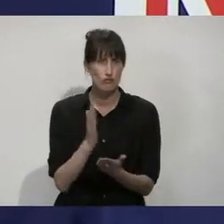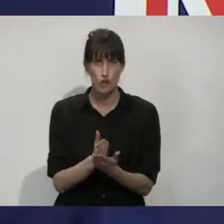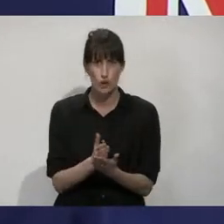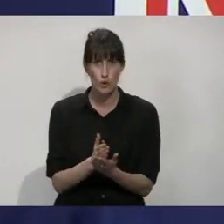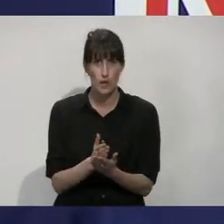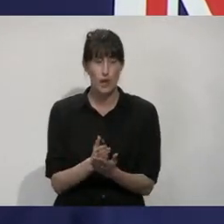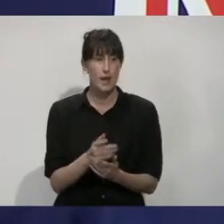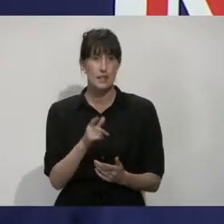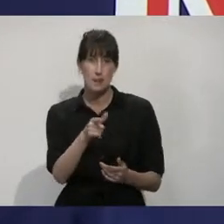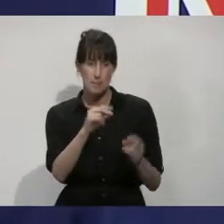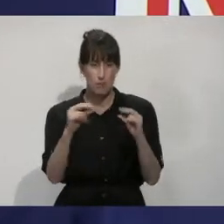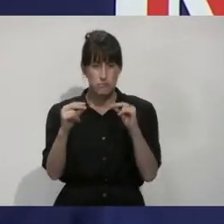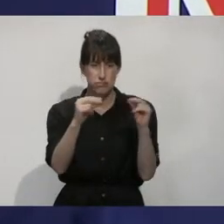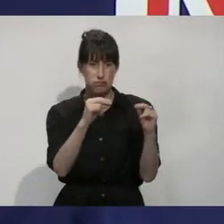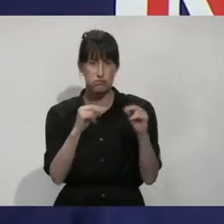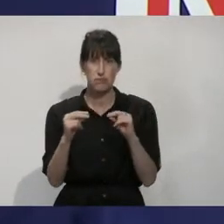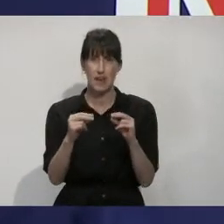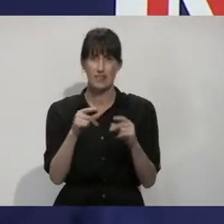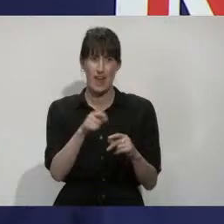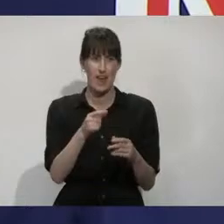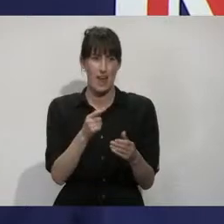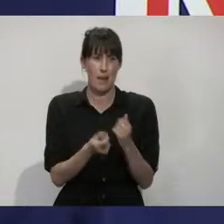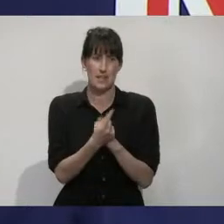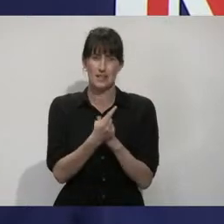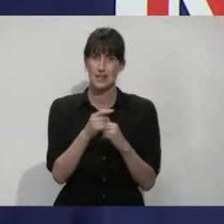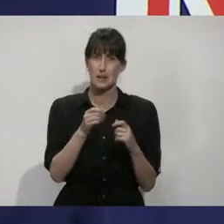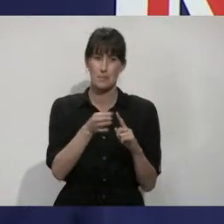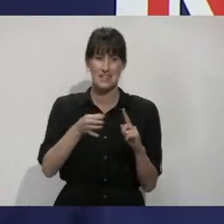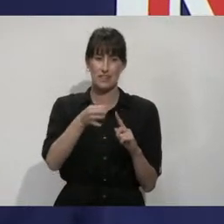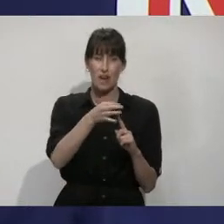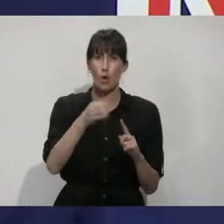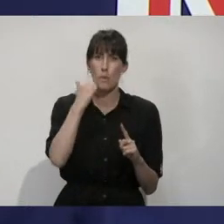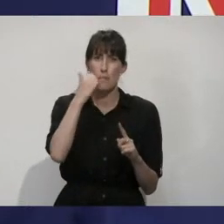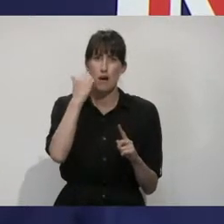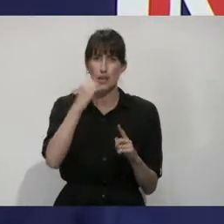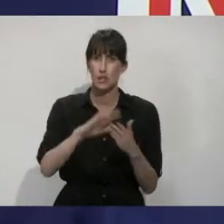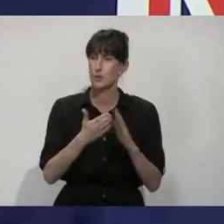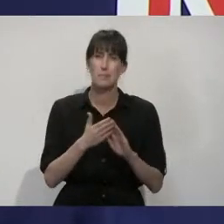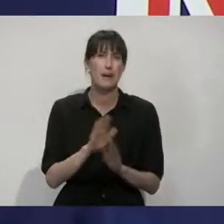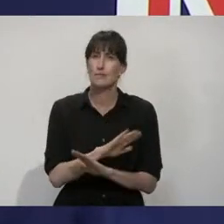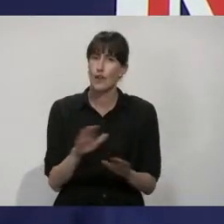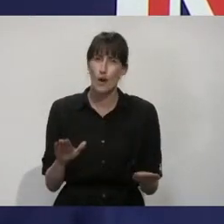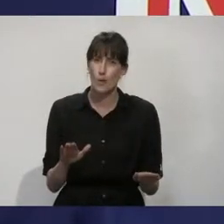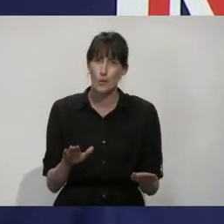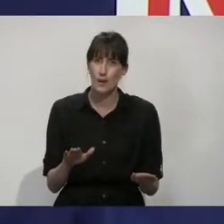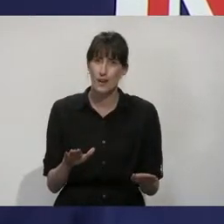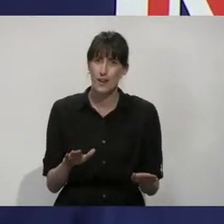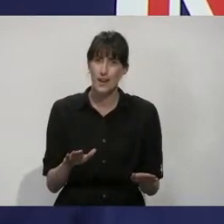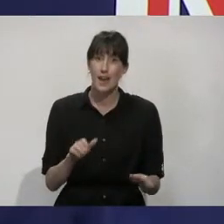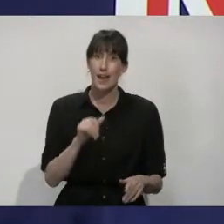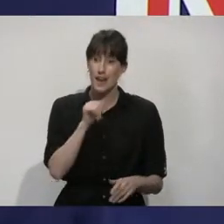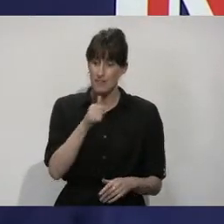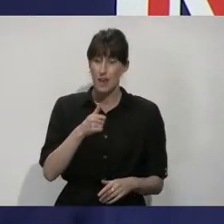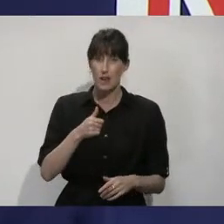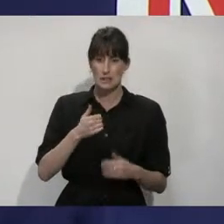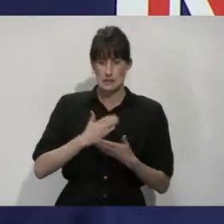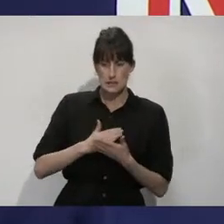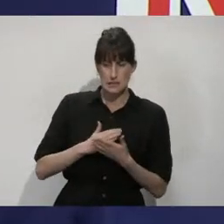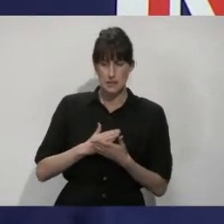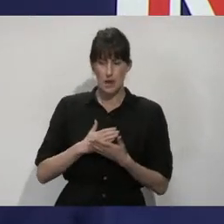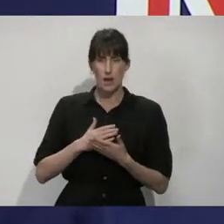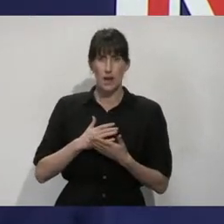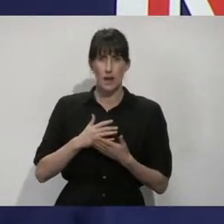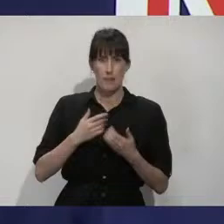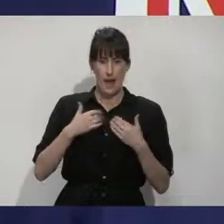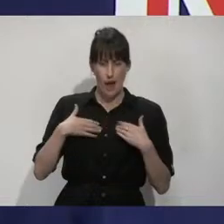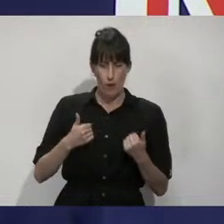based on the number of questions we've had about that, are simply erode people's confidence in going to get tested. People should go and get tested, they